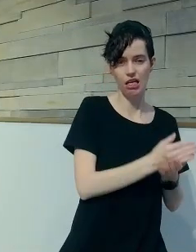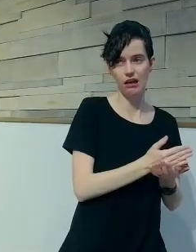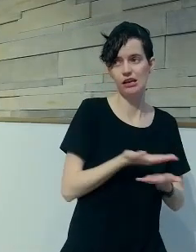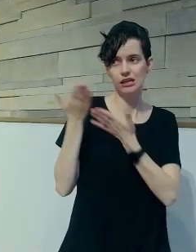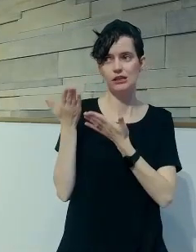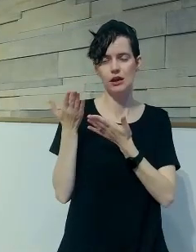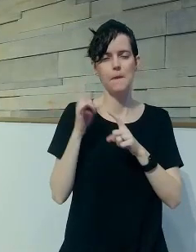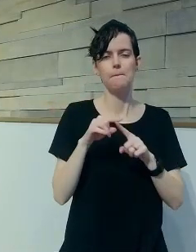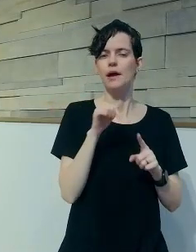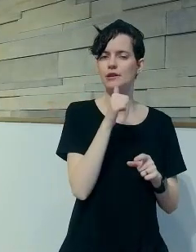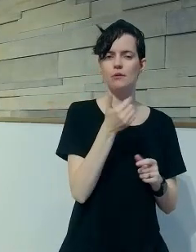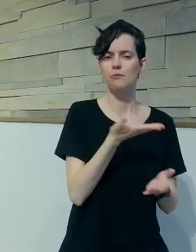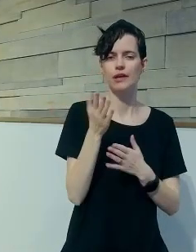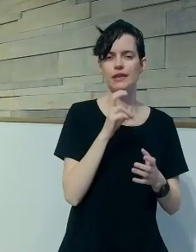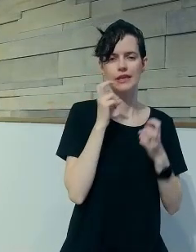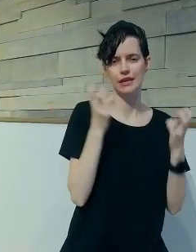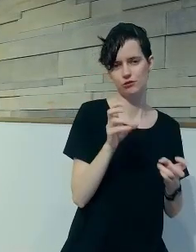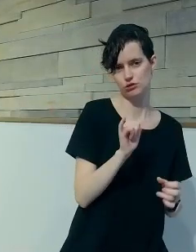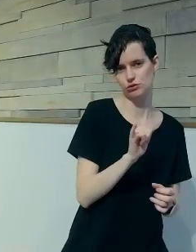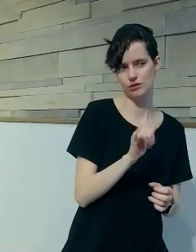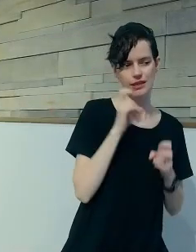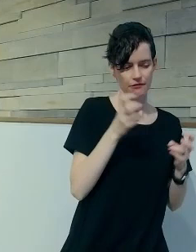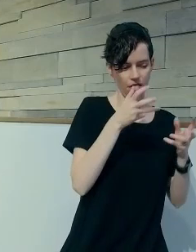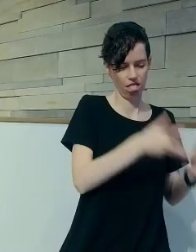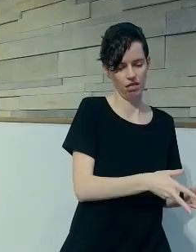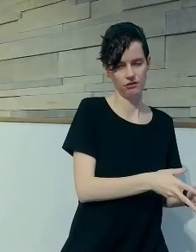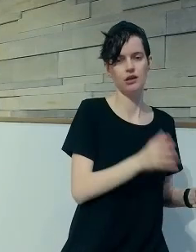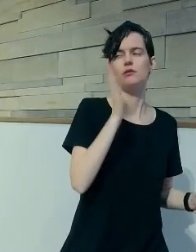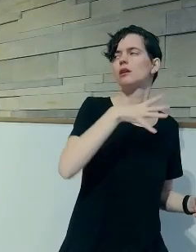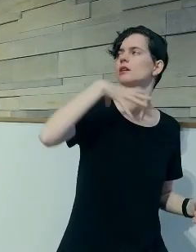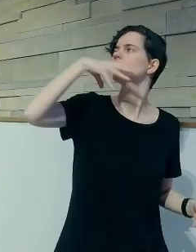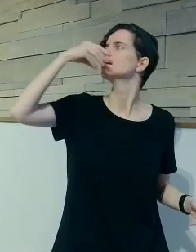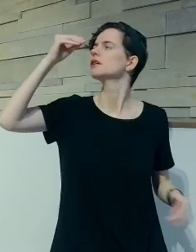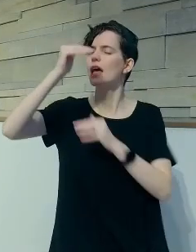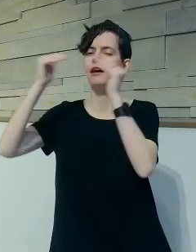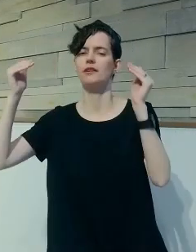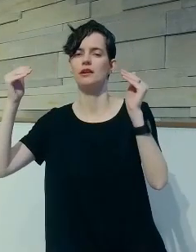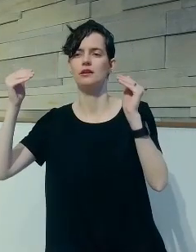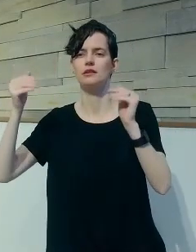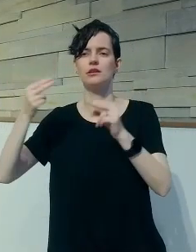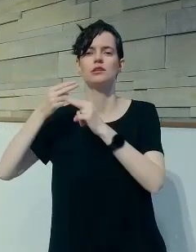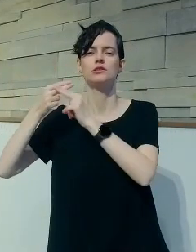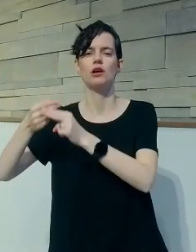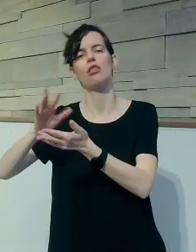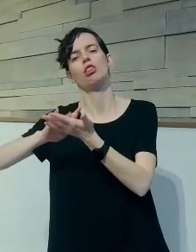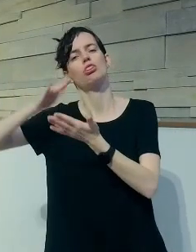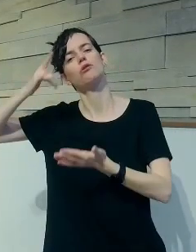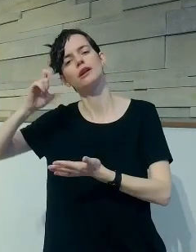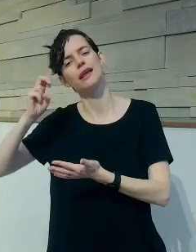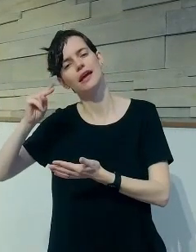all the evil in my life I've brought with me too. Evil stays back, and I'm going to go into the glory. It's called Glory Land for a reason. It's